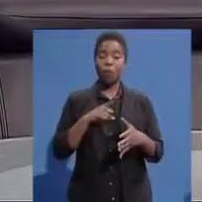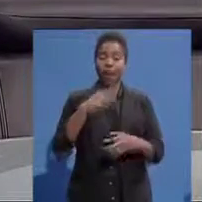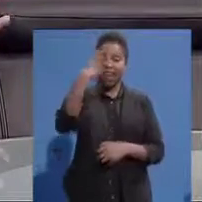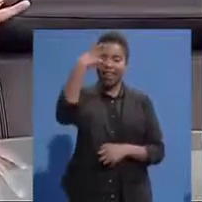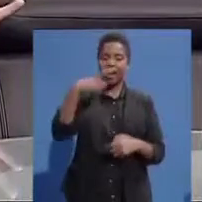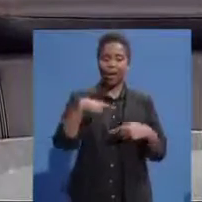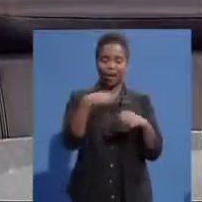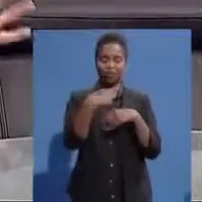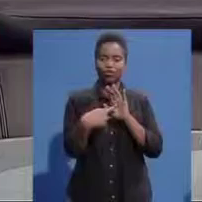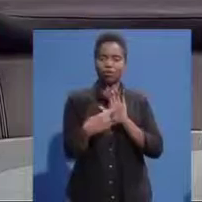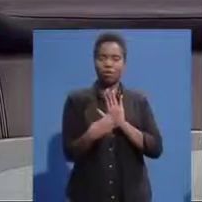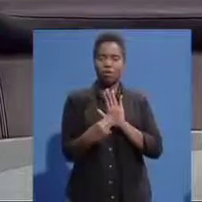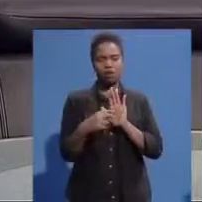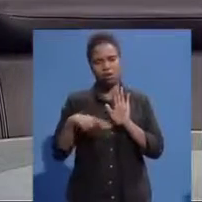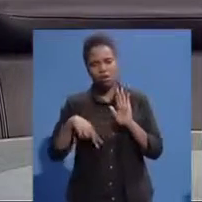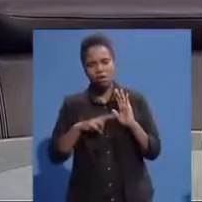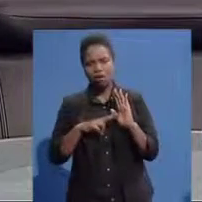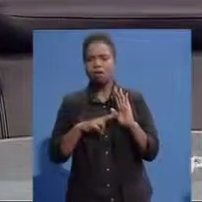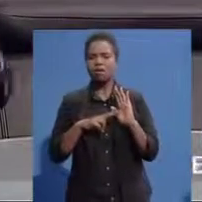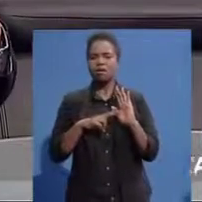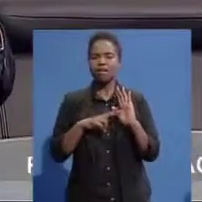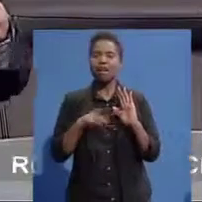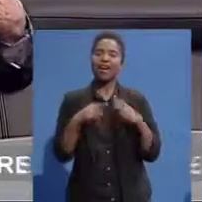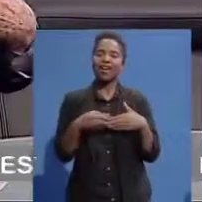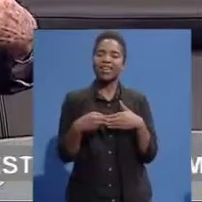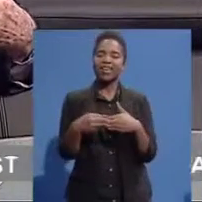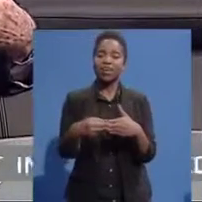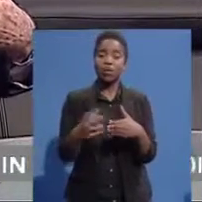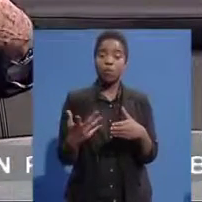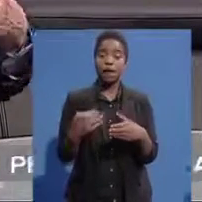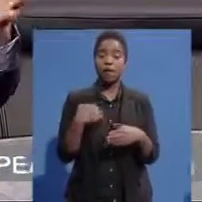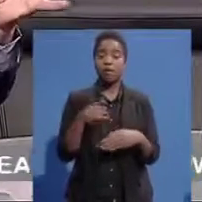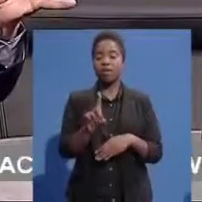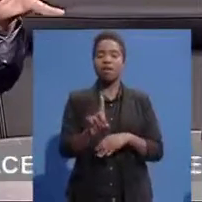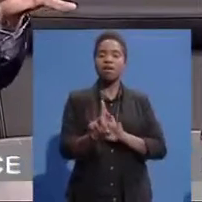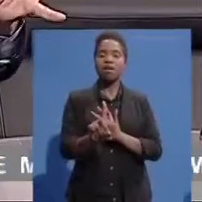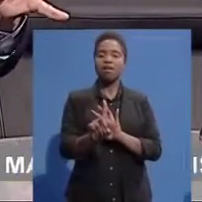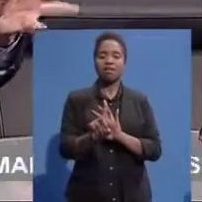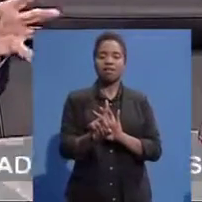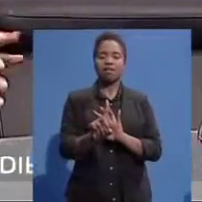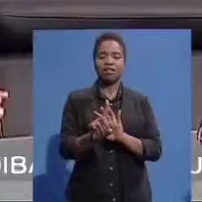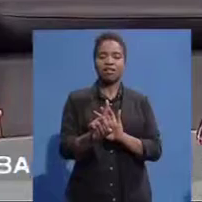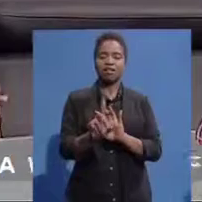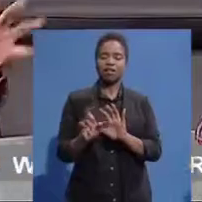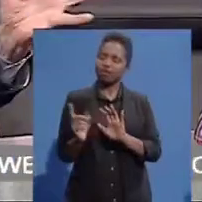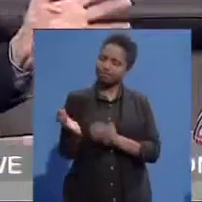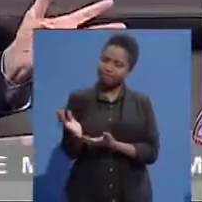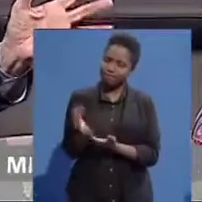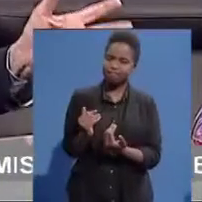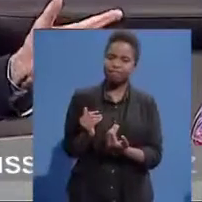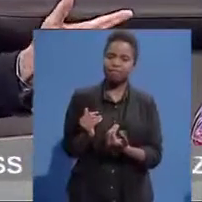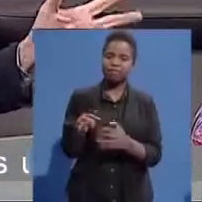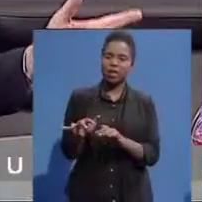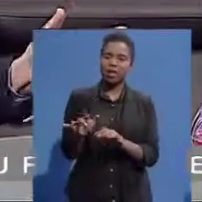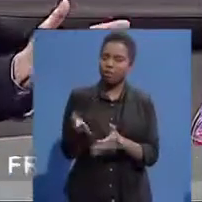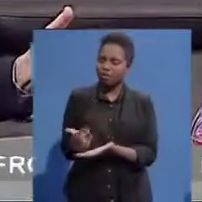it was like you lead like a shepherd. You lead from behind, and you persuade the people to follow you. He'd learnt this